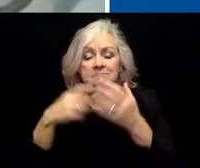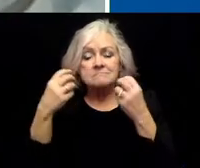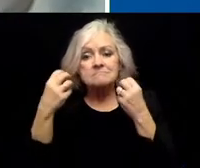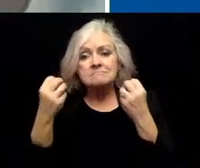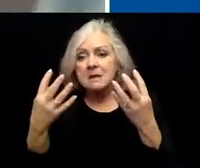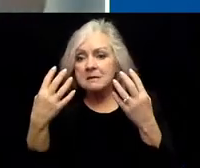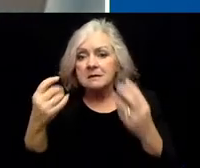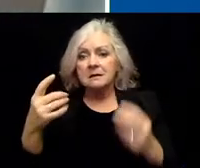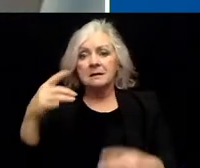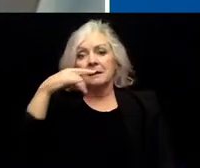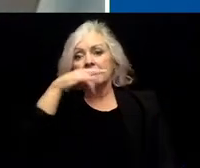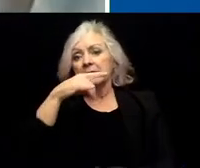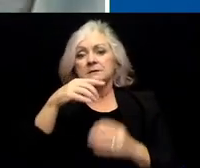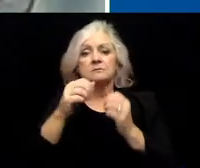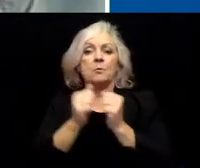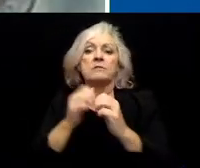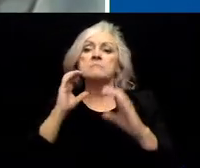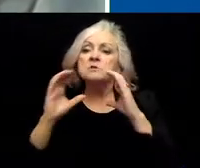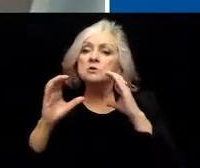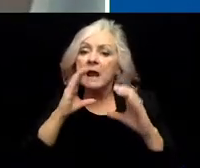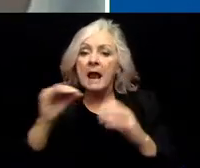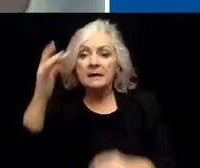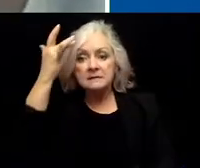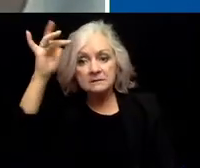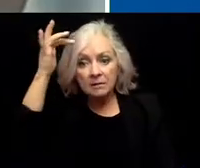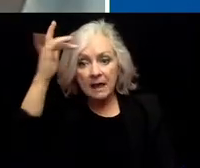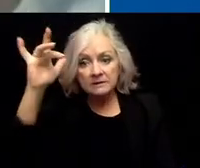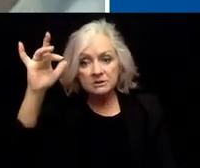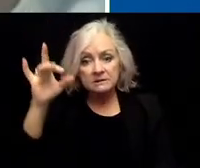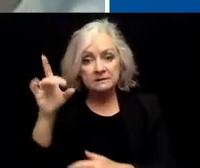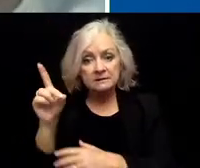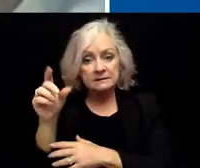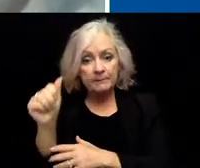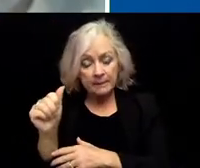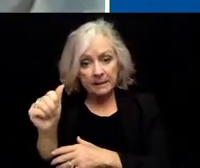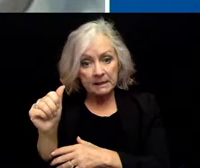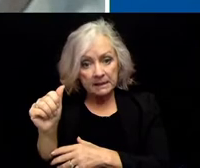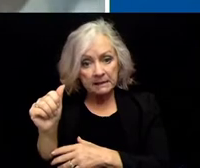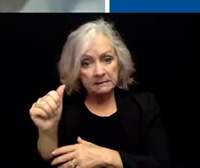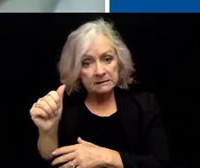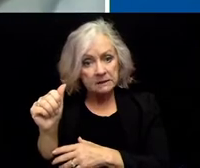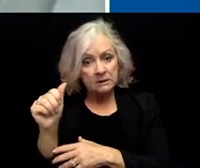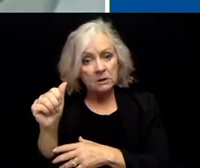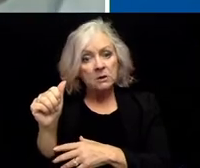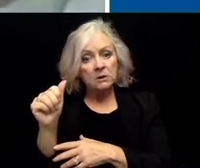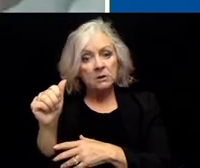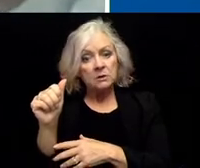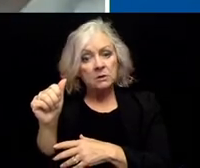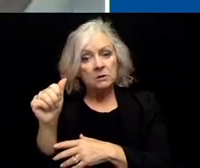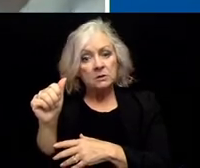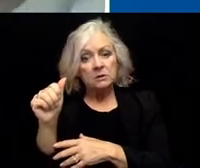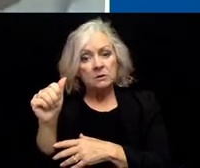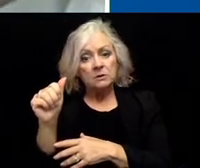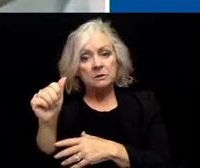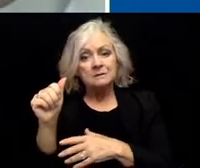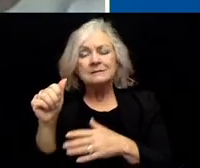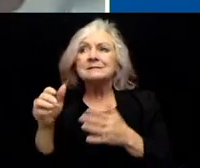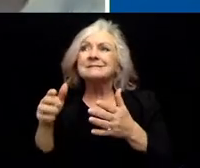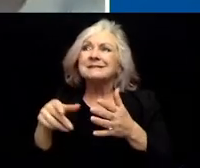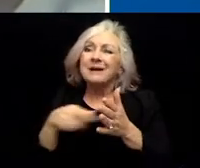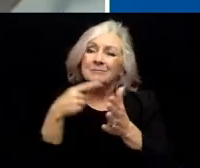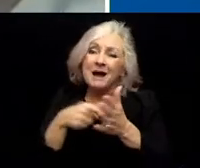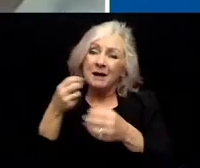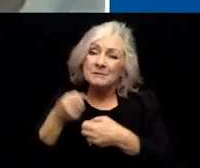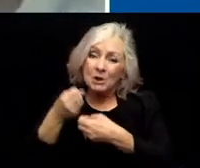communication disabilities, not surprising because oftentimes intellectual disability is associated with things like cerebral malaria,